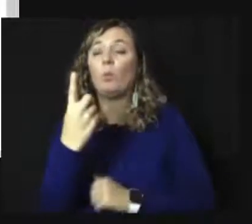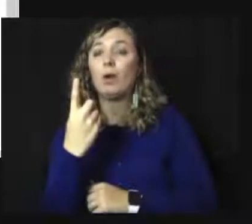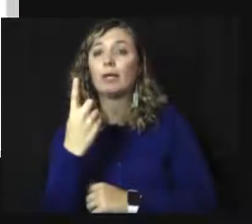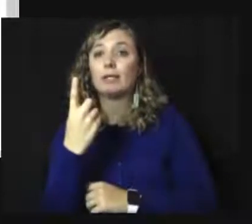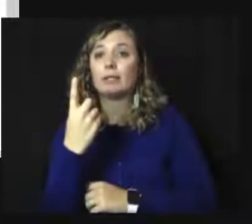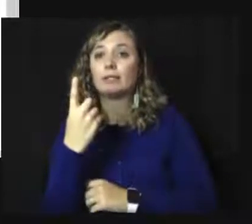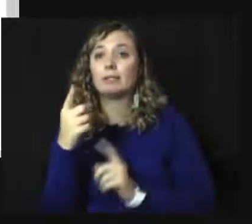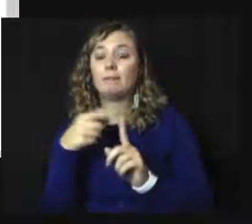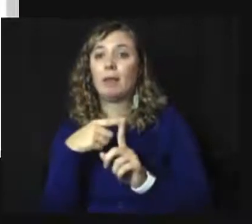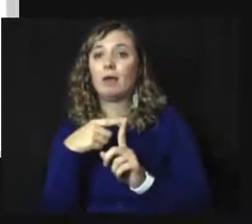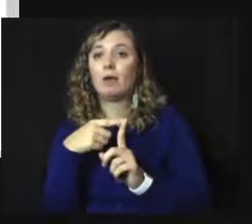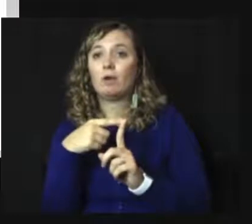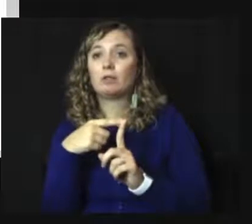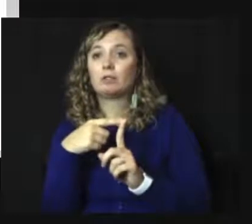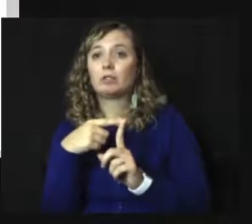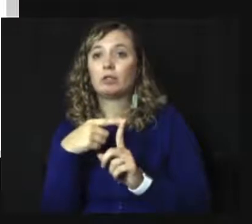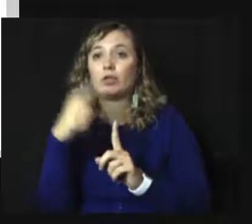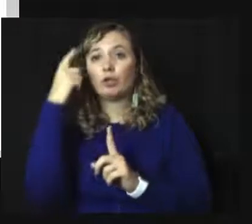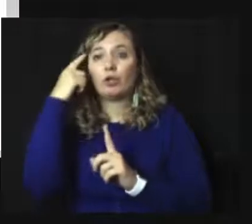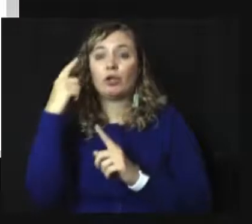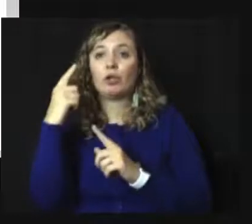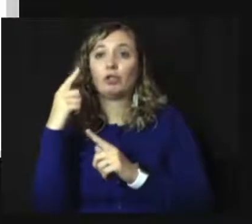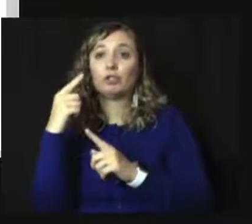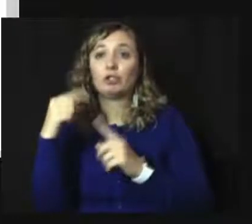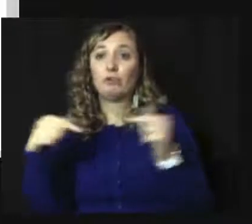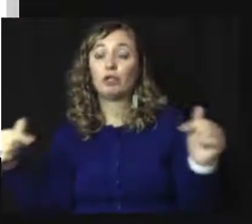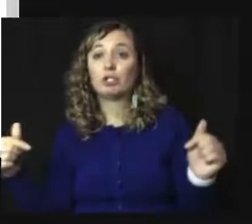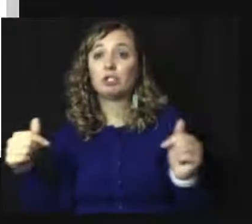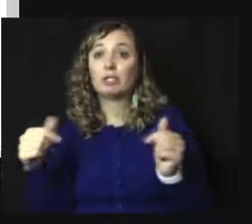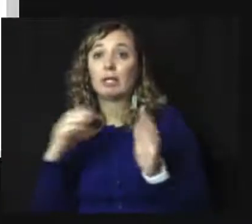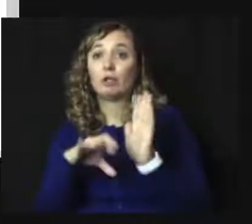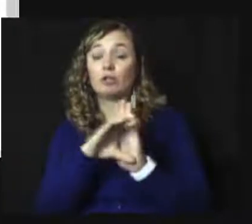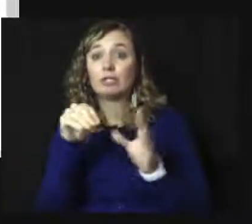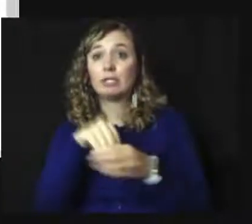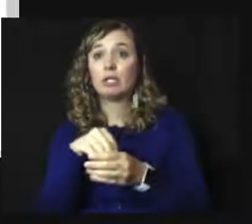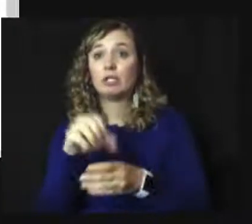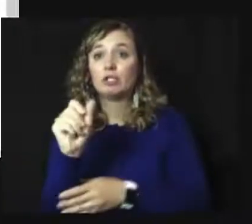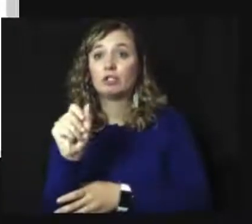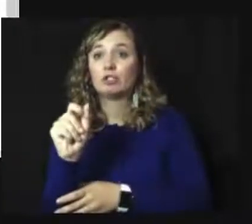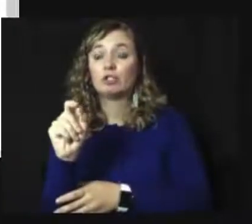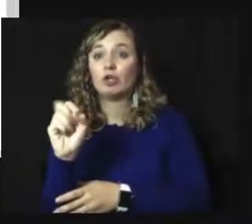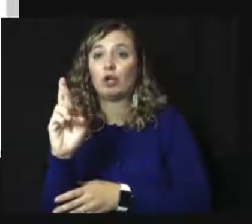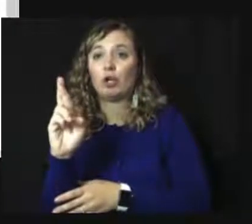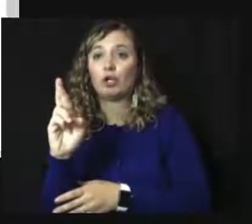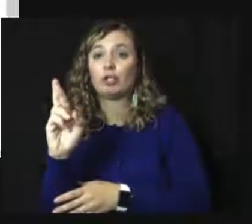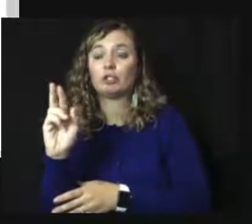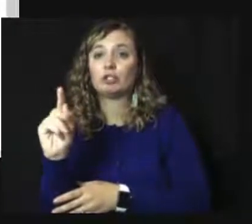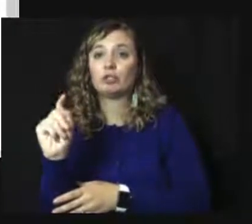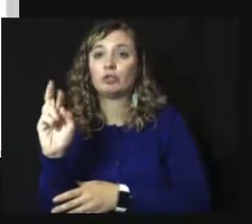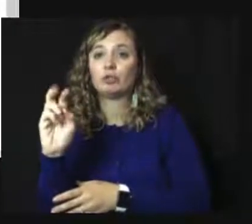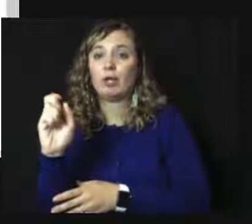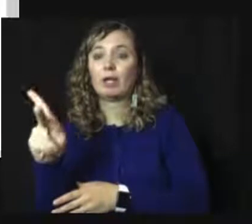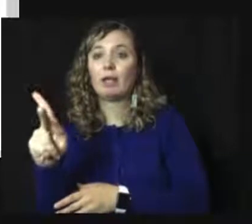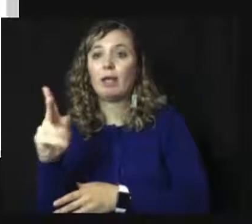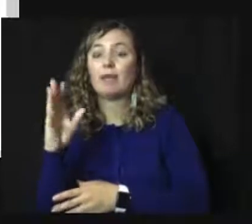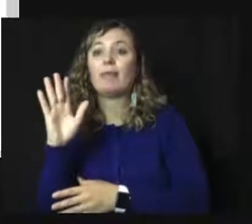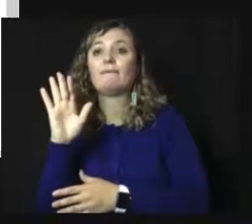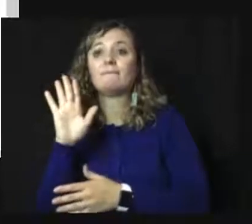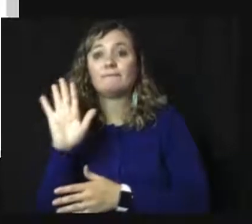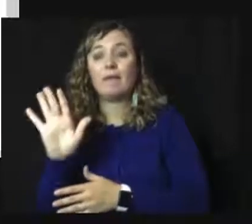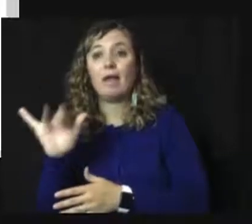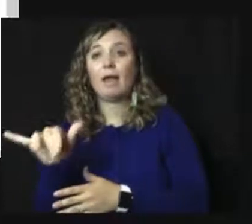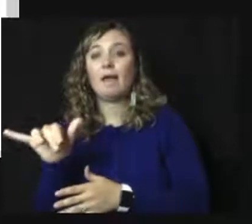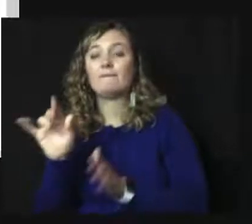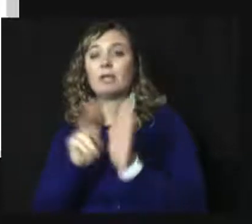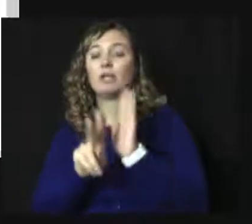neurodivergent characters in Star Trek. And in that video, she talks about how a lot of the characters that are